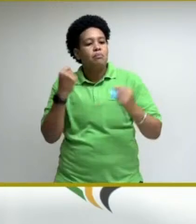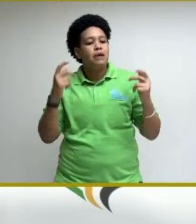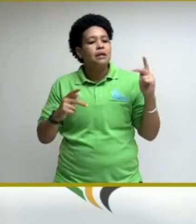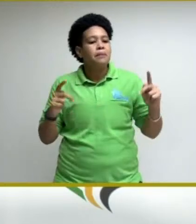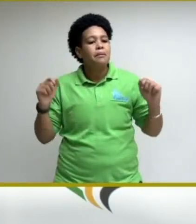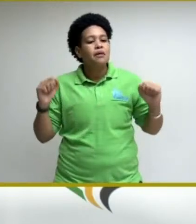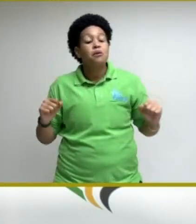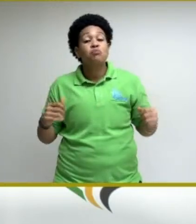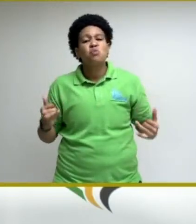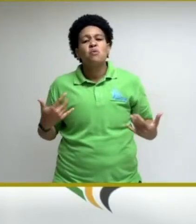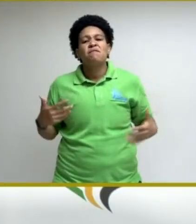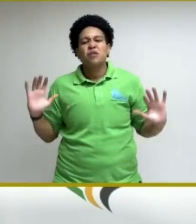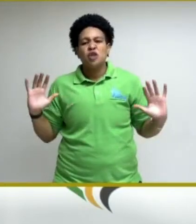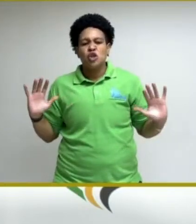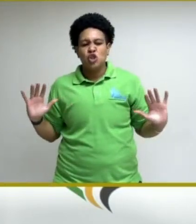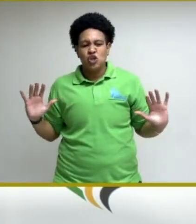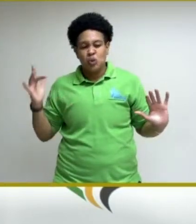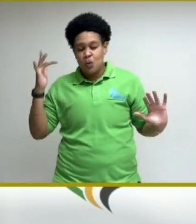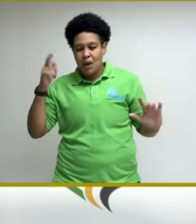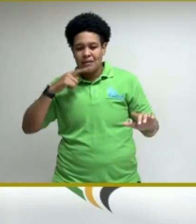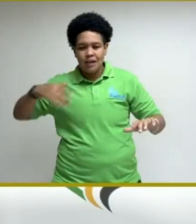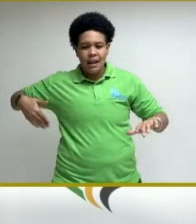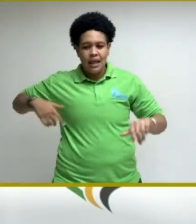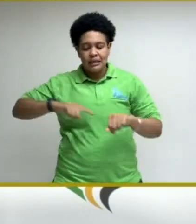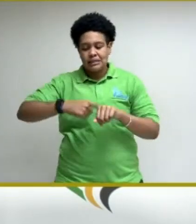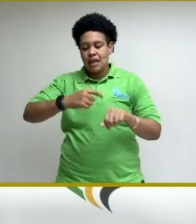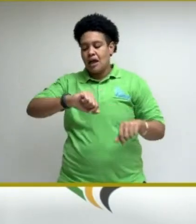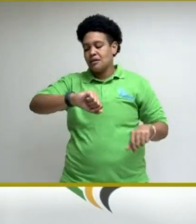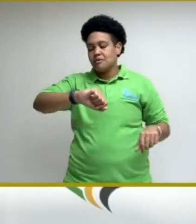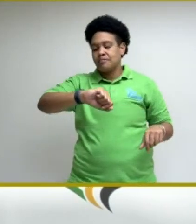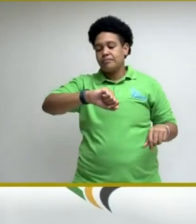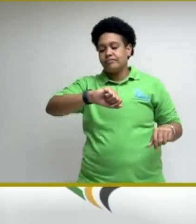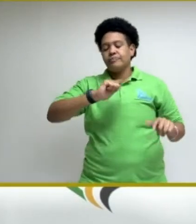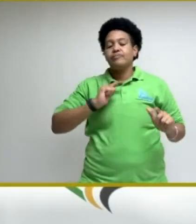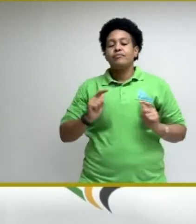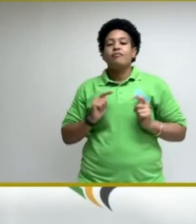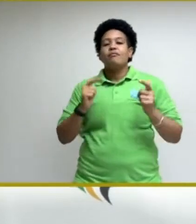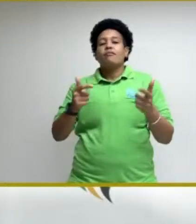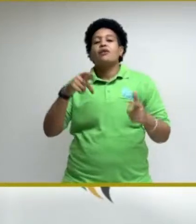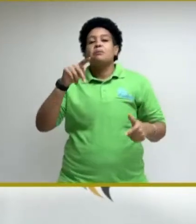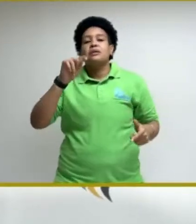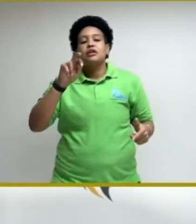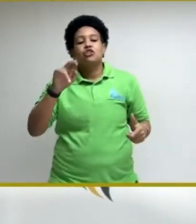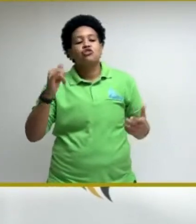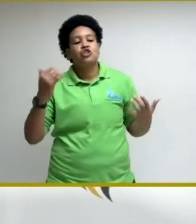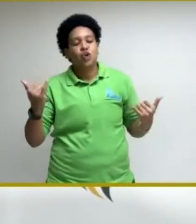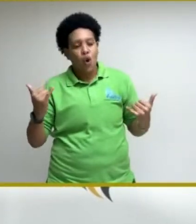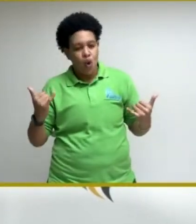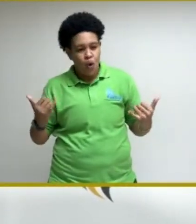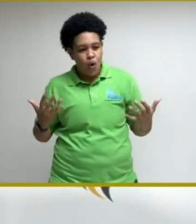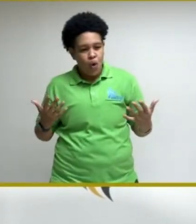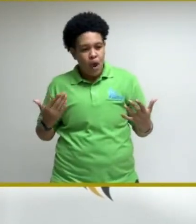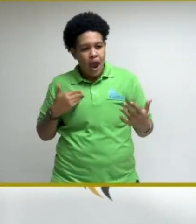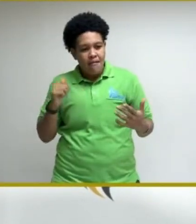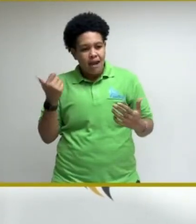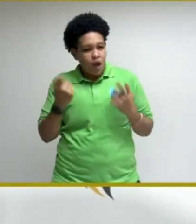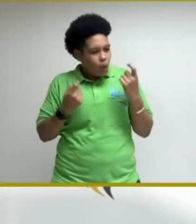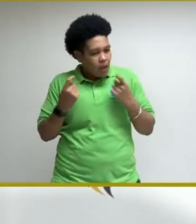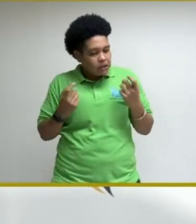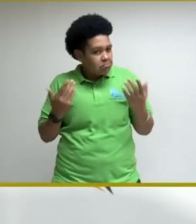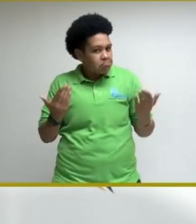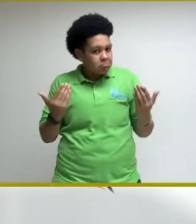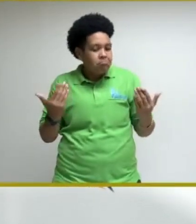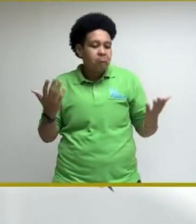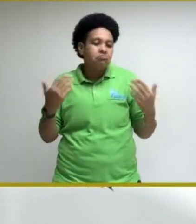I'm going to stop here due to the late start, and then hand over now to Petre to have any questions